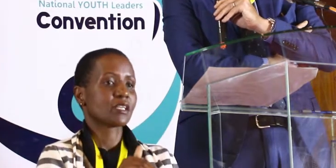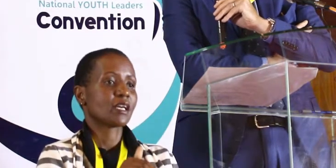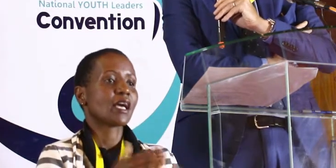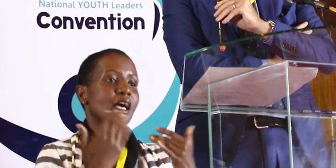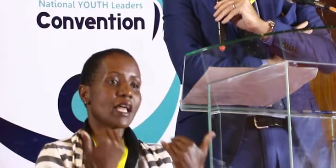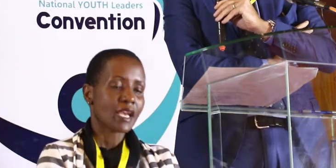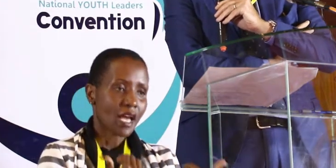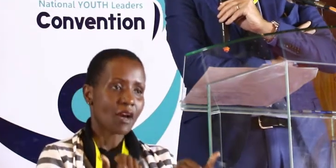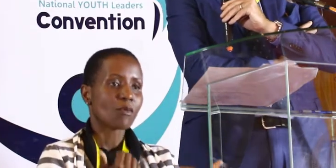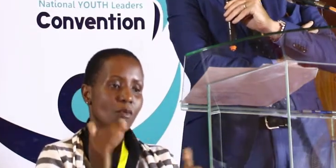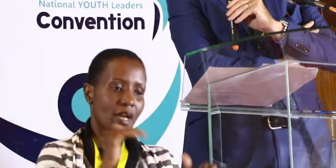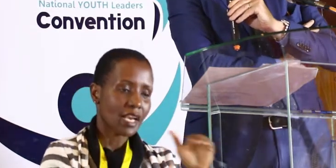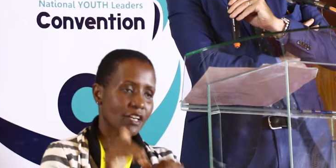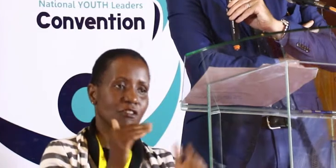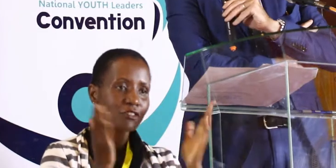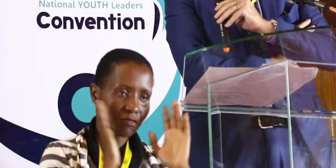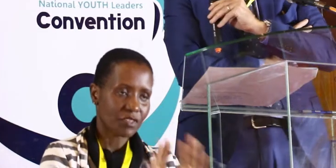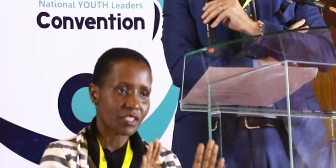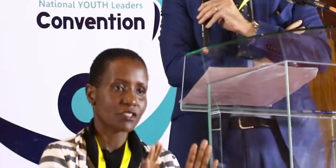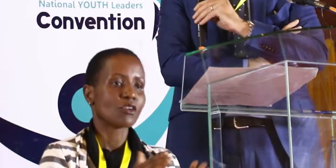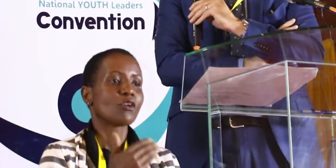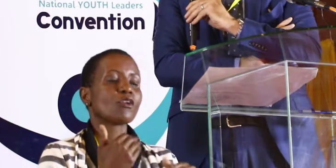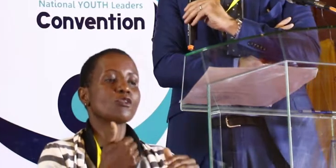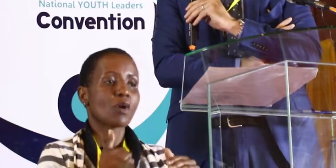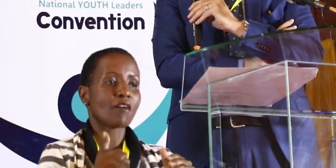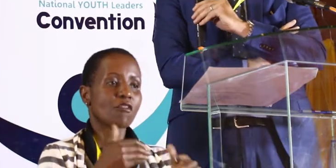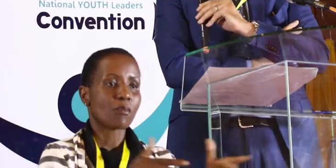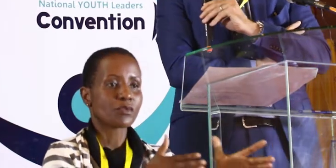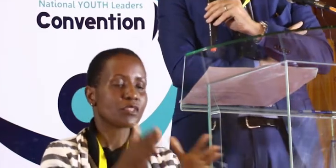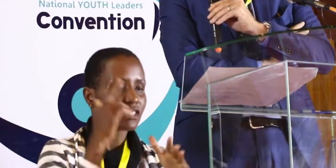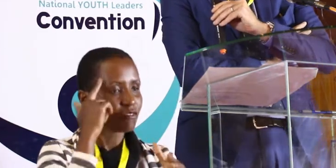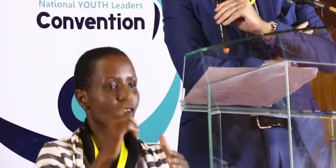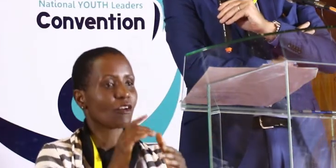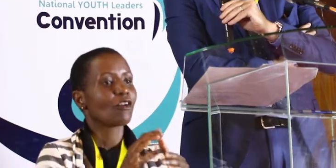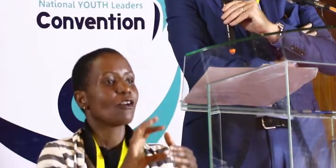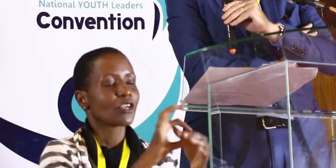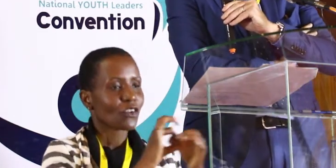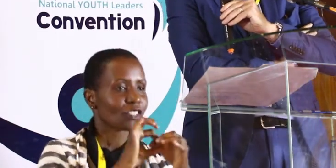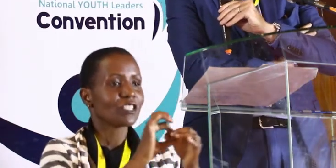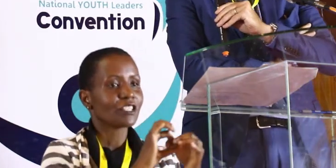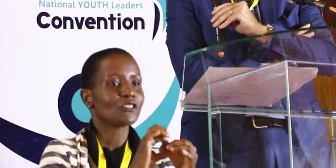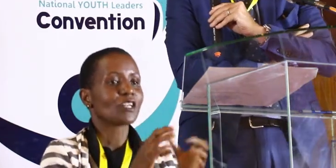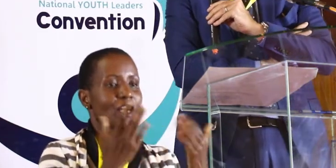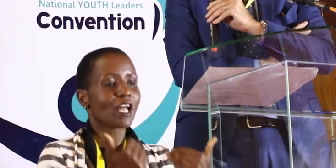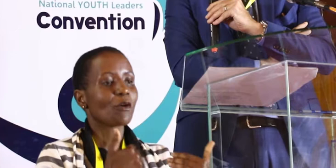you have a reconciliation opportunity, where you have handshakes, where you have reaching